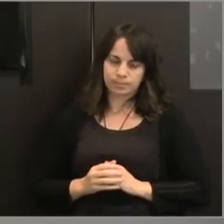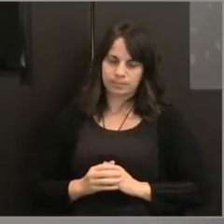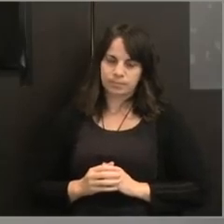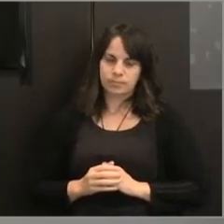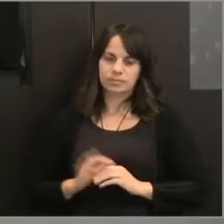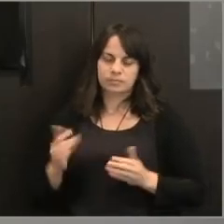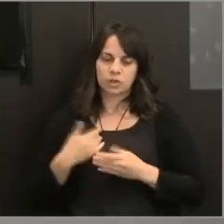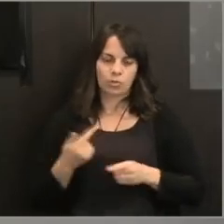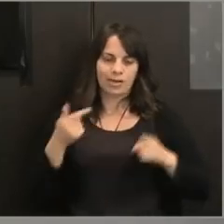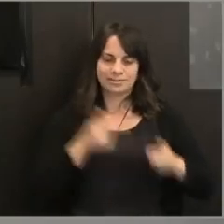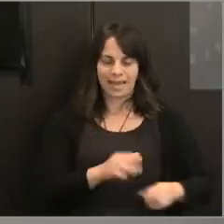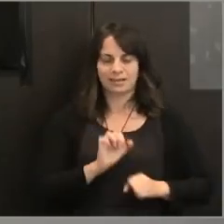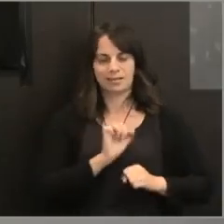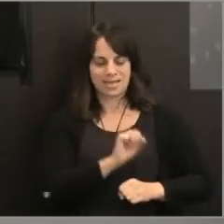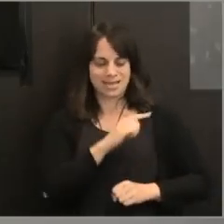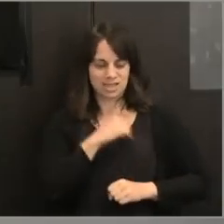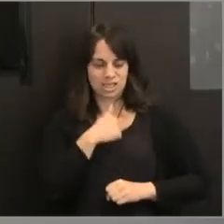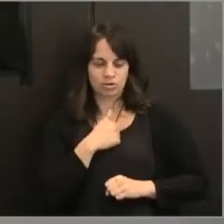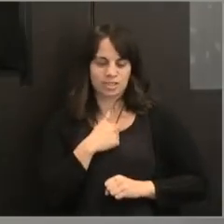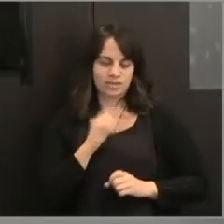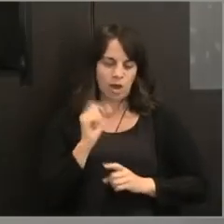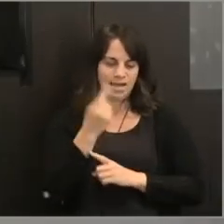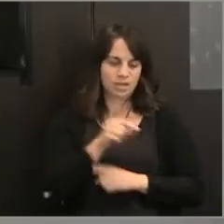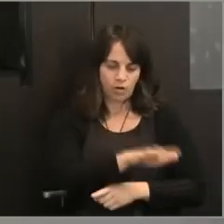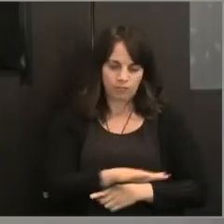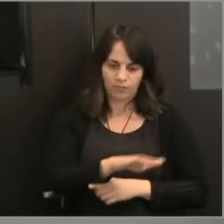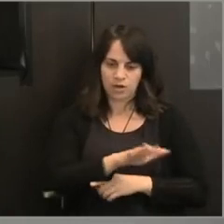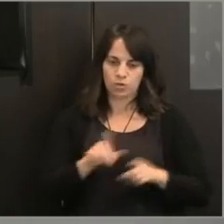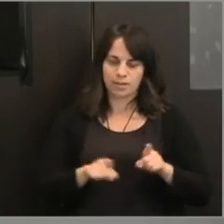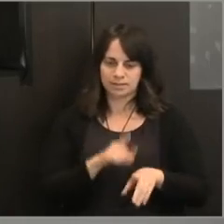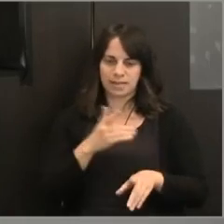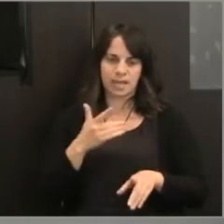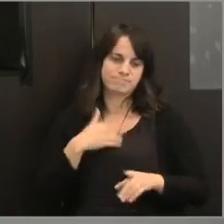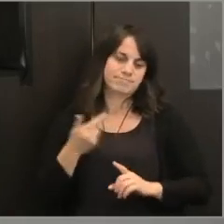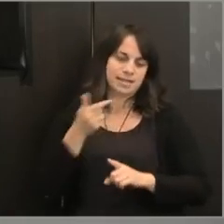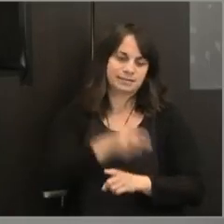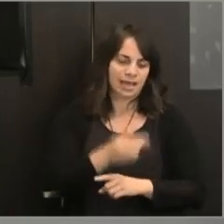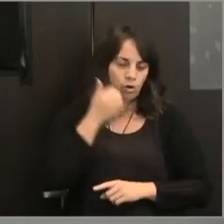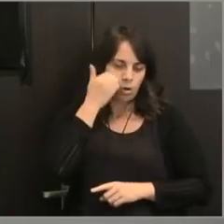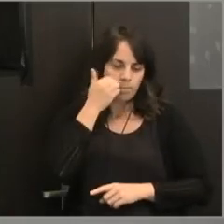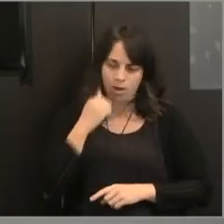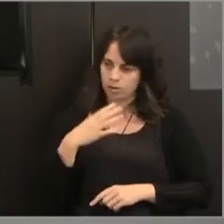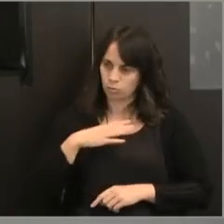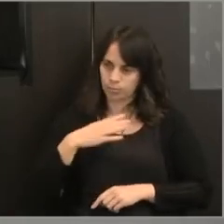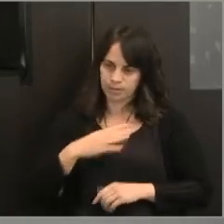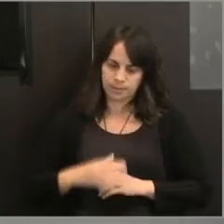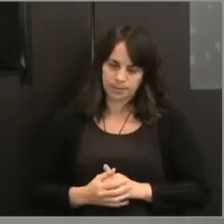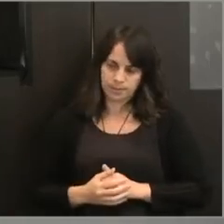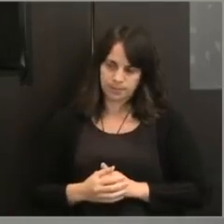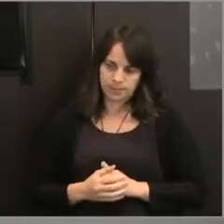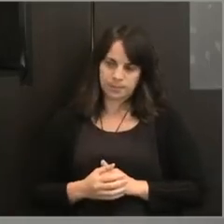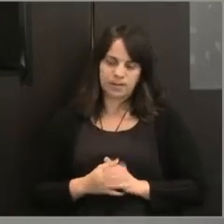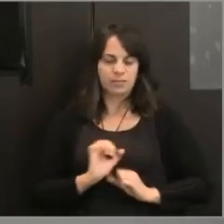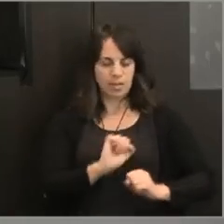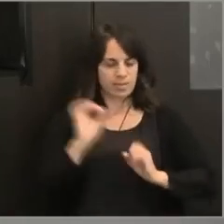on the integrity of whānau, there was a specific attack on the role of Māori women, which particularly infected